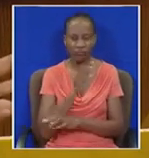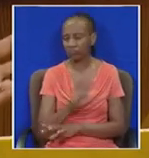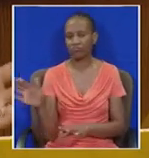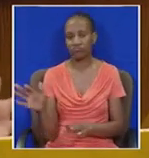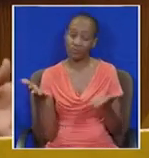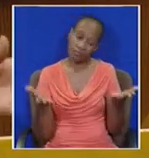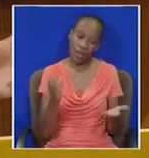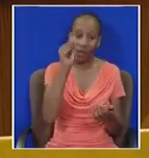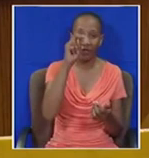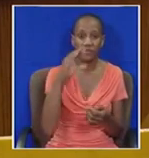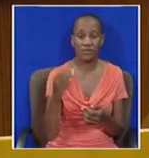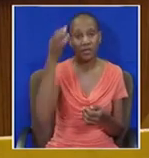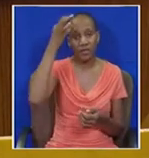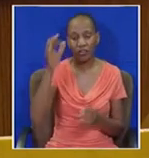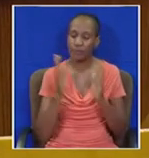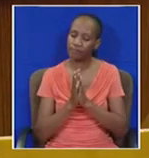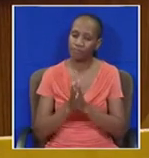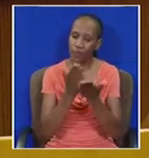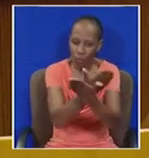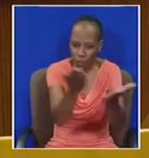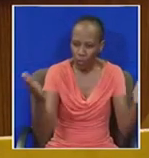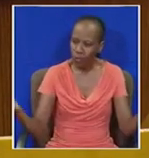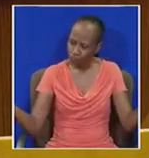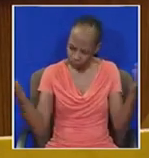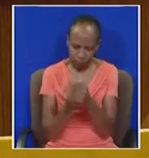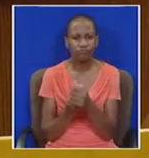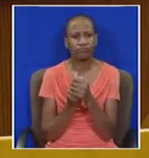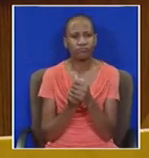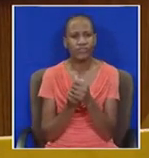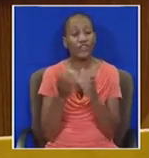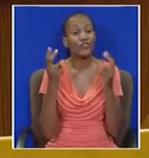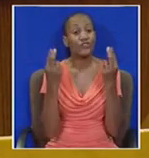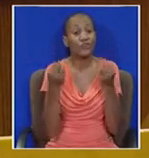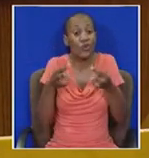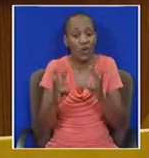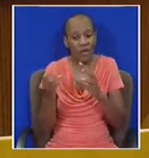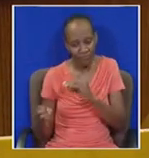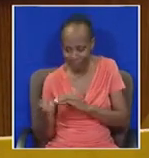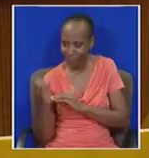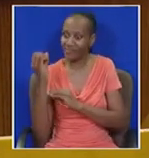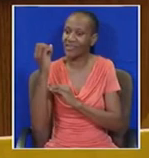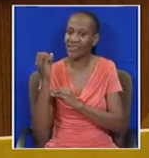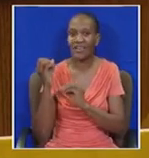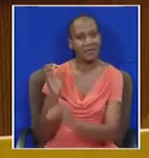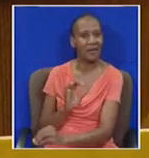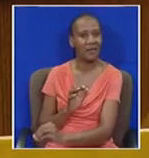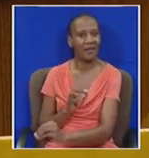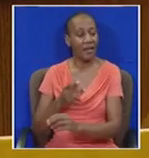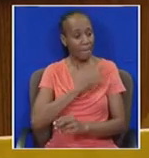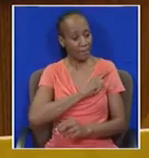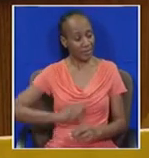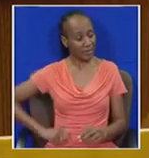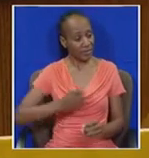the ANC government, is asking all of us to join hands. A new dawn is here. President Ramaphosa is restoring hope